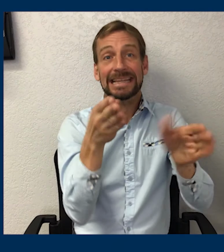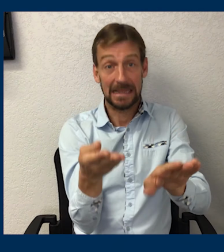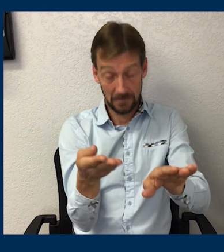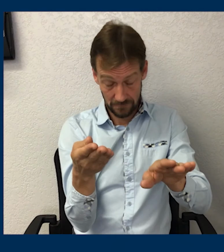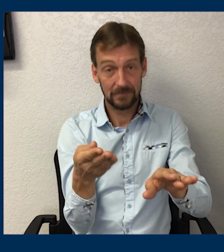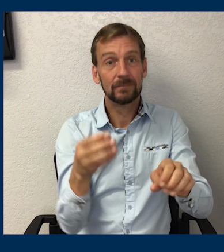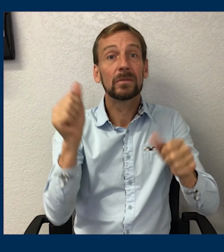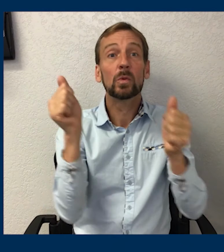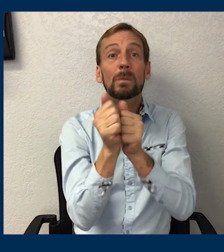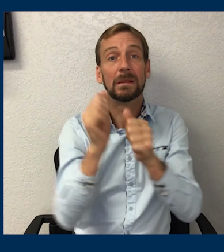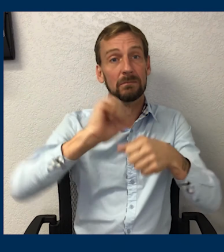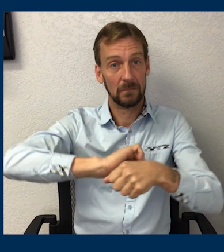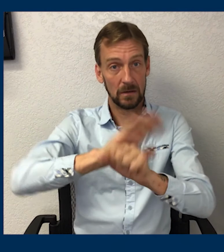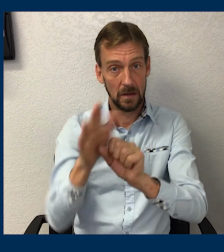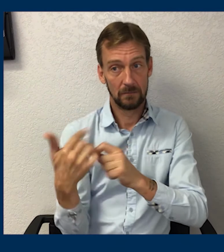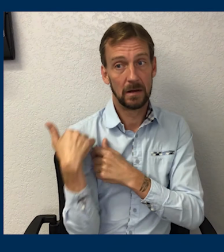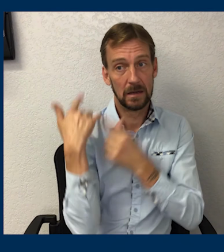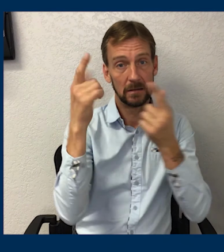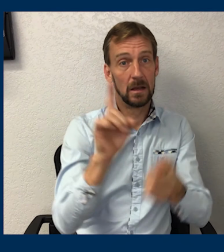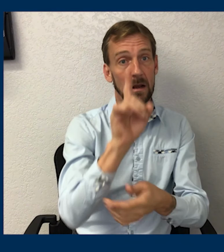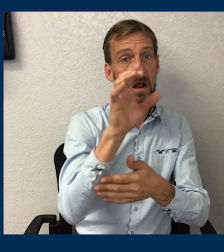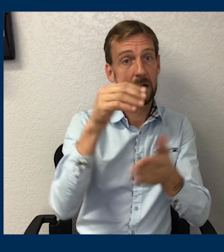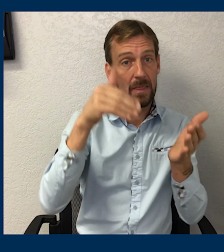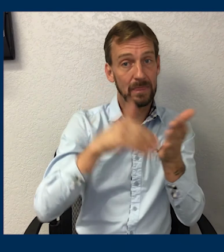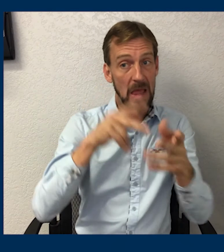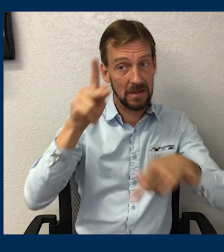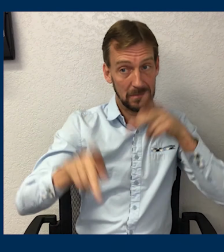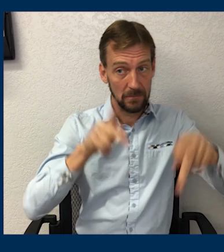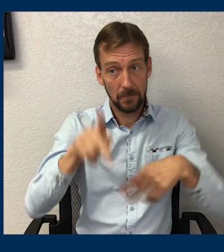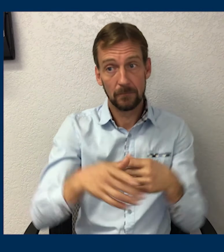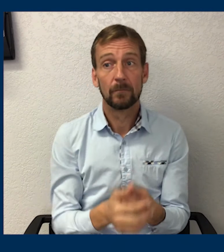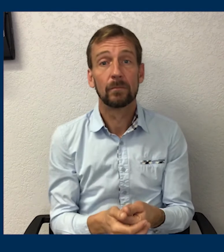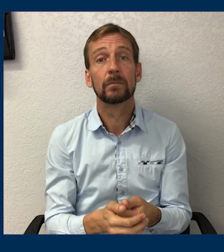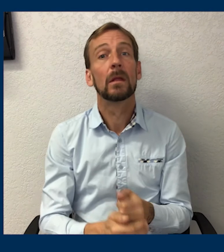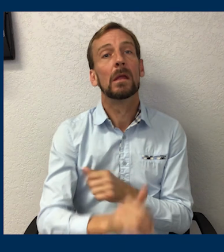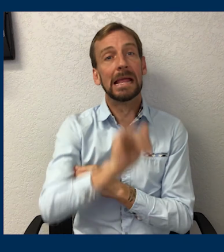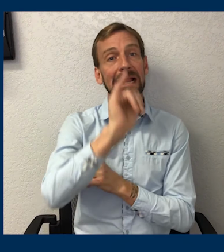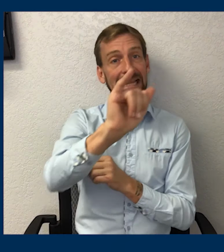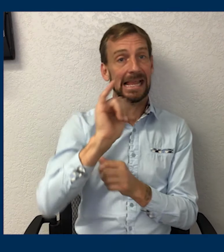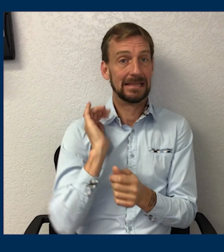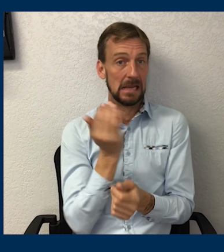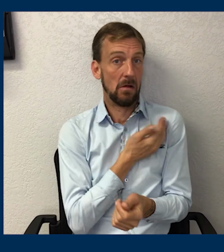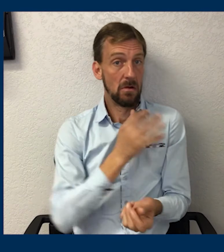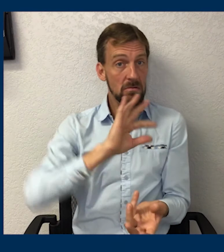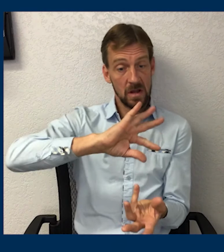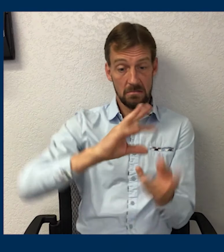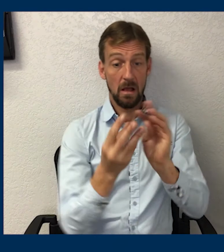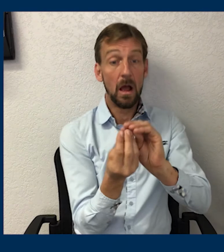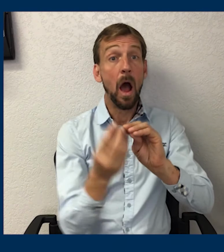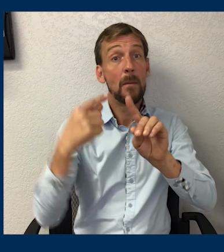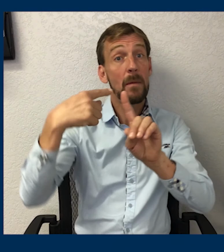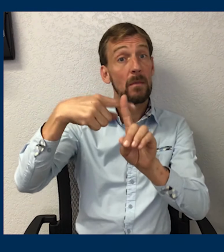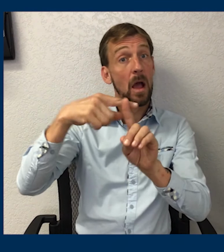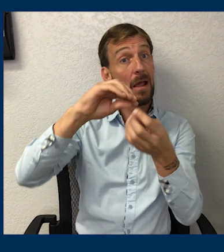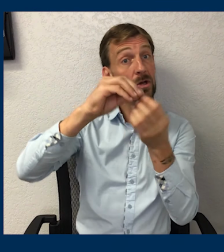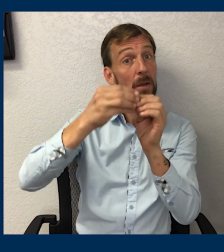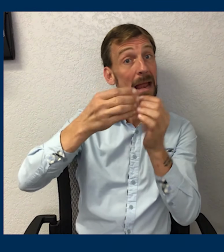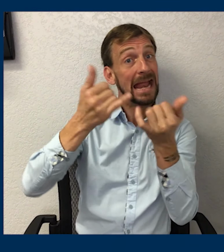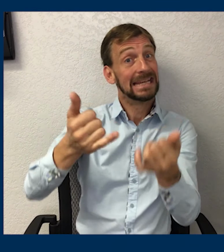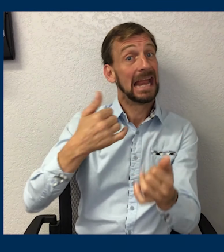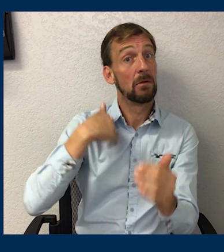COVID per 100,000 population. So that's our cumulative positivity rate. Again, we're more interested at the